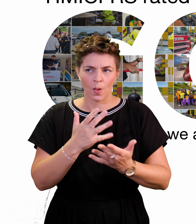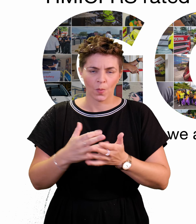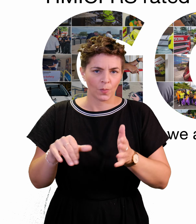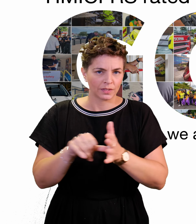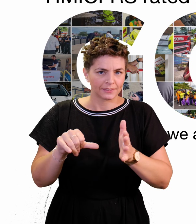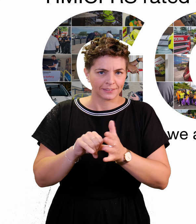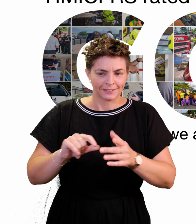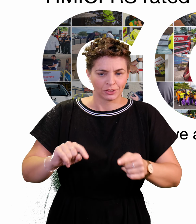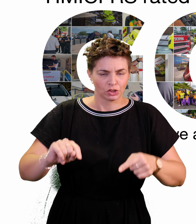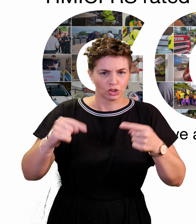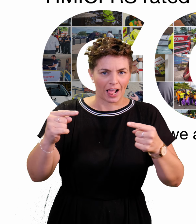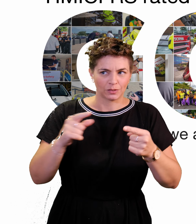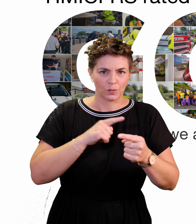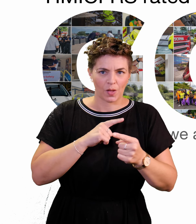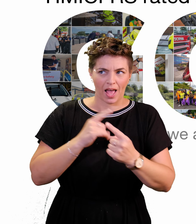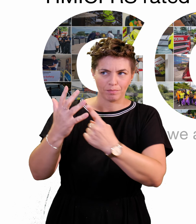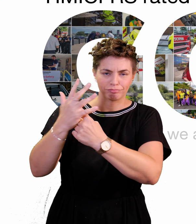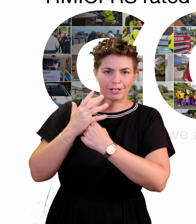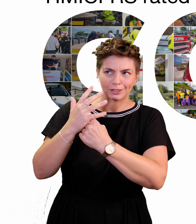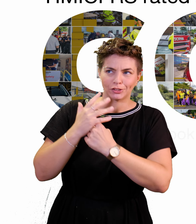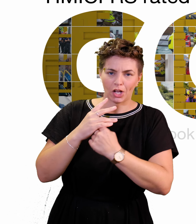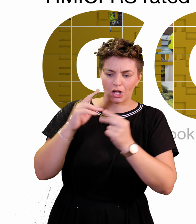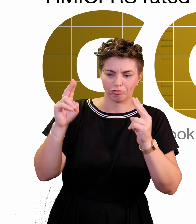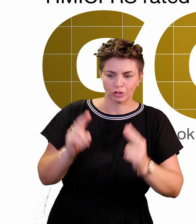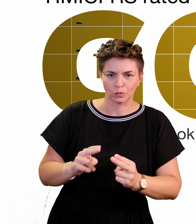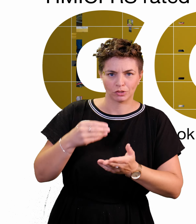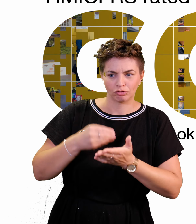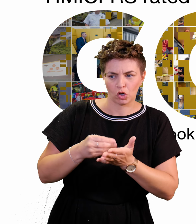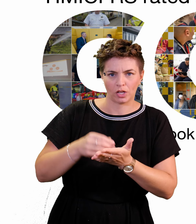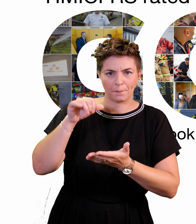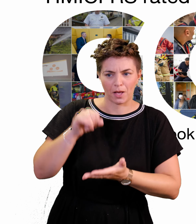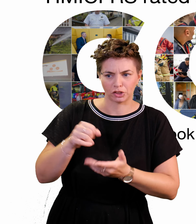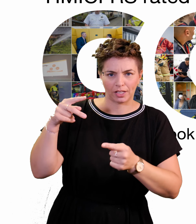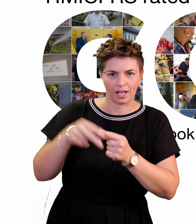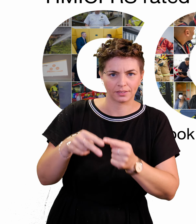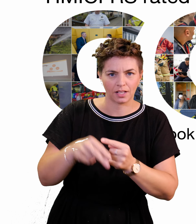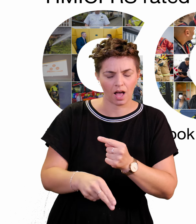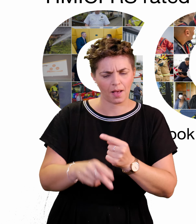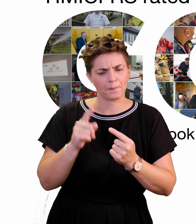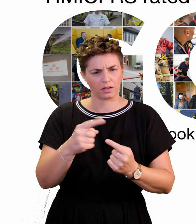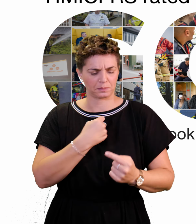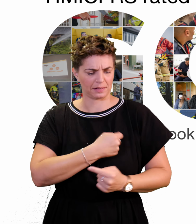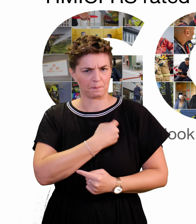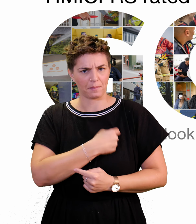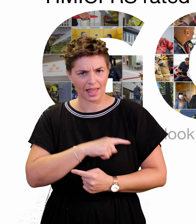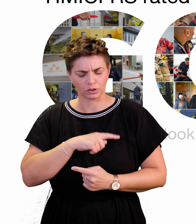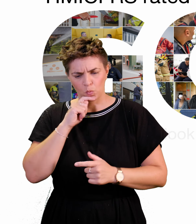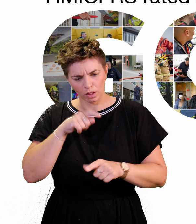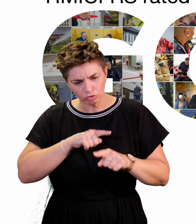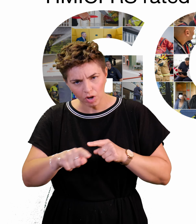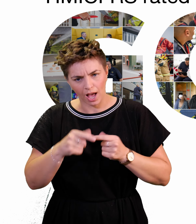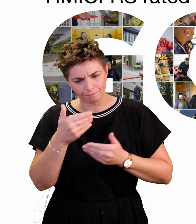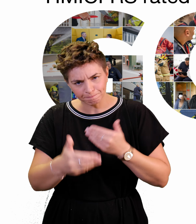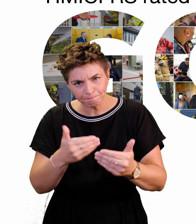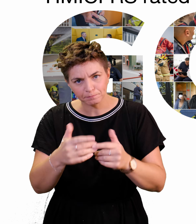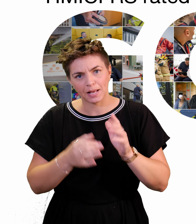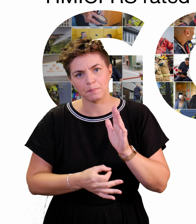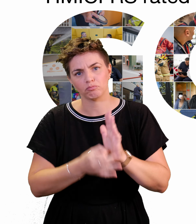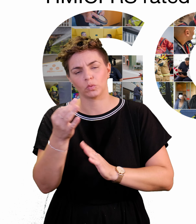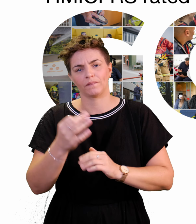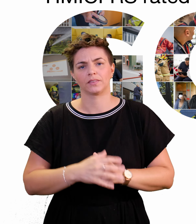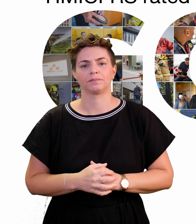continue to be a challenge with reducing resources. But you have my pledge that we will endeavour to do whatever we can, wherever we can, to improve.